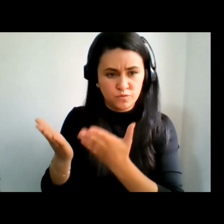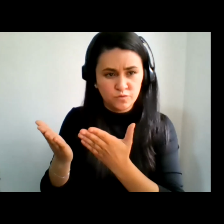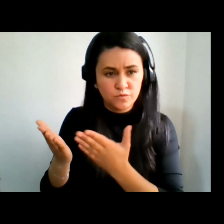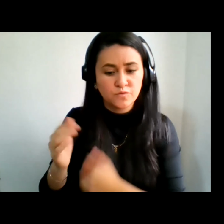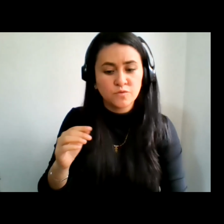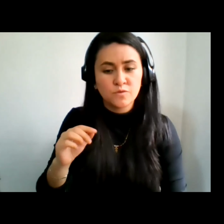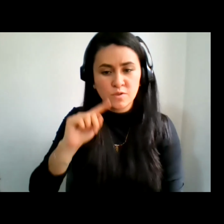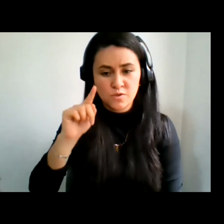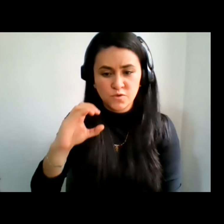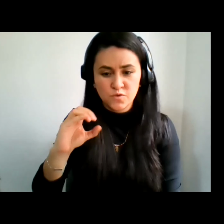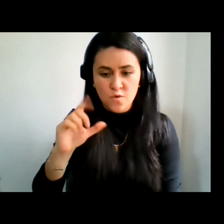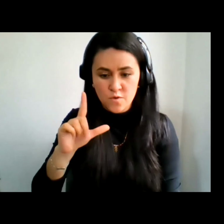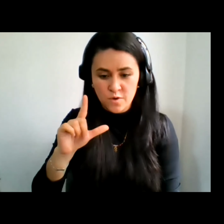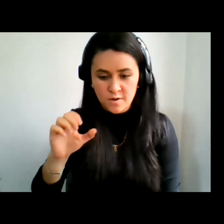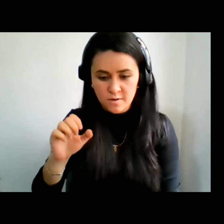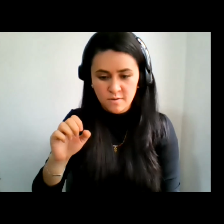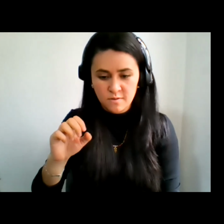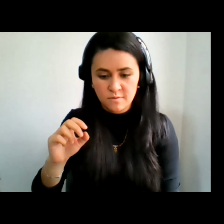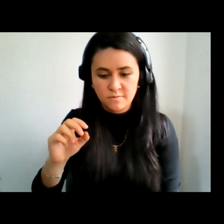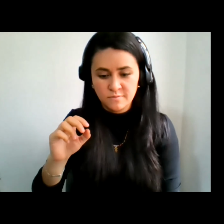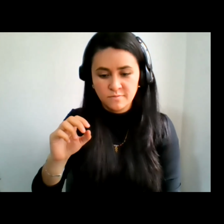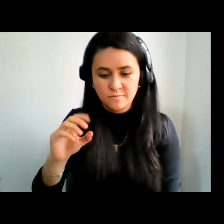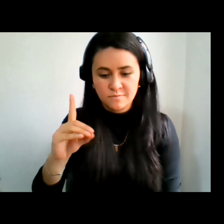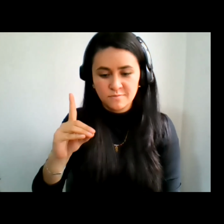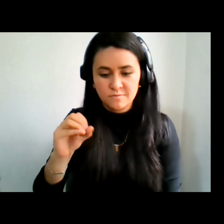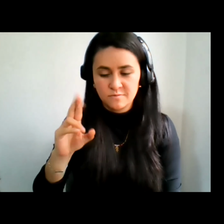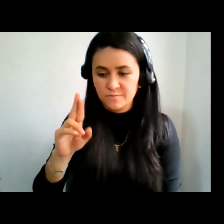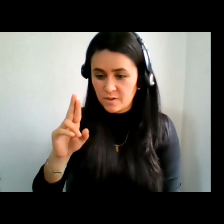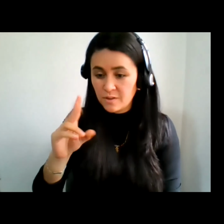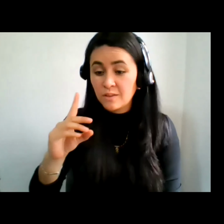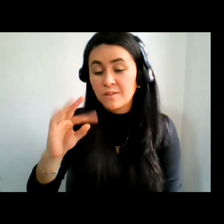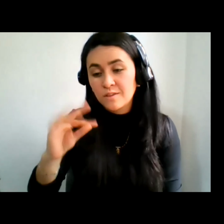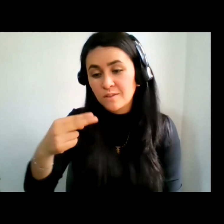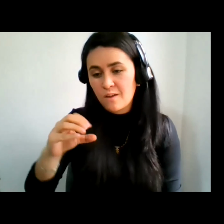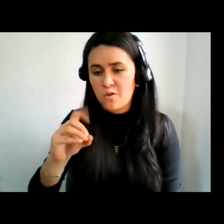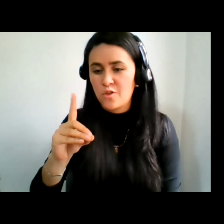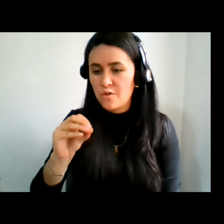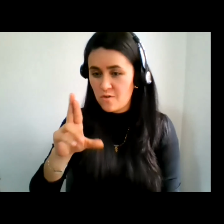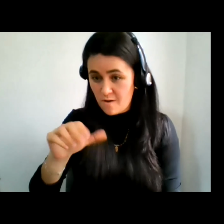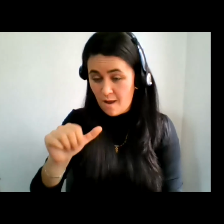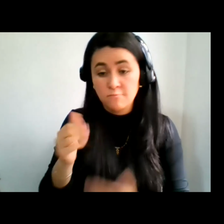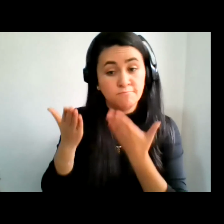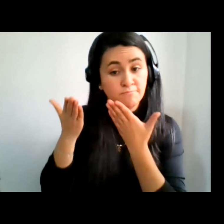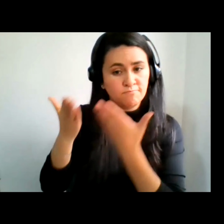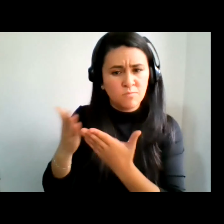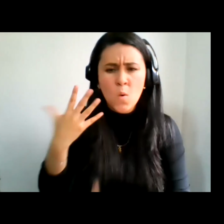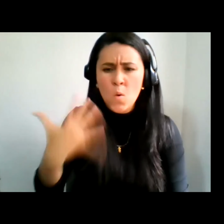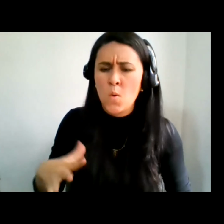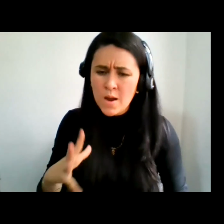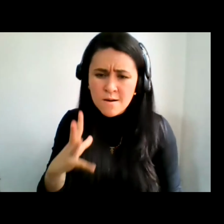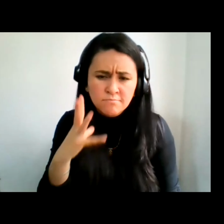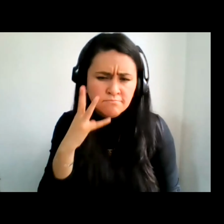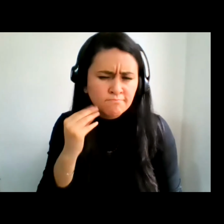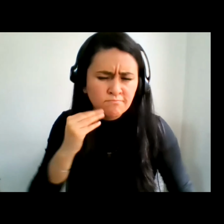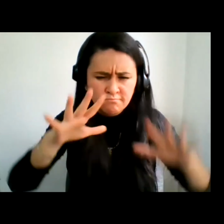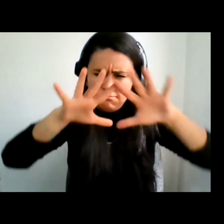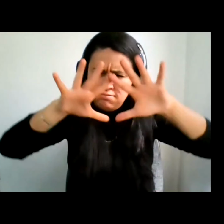global initiatives and experiences in the identification and addressing of access barriers, its application for the